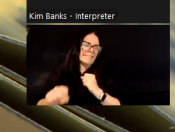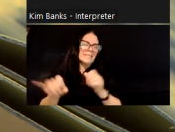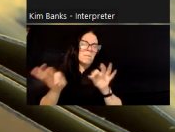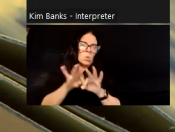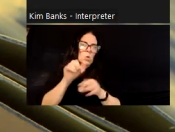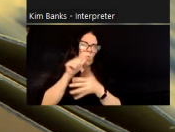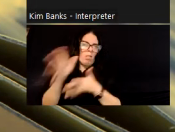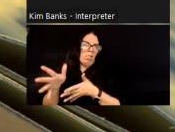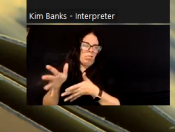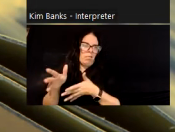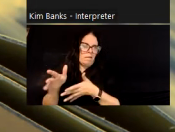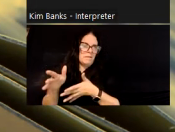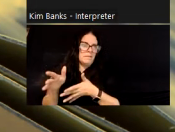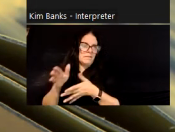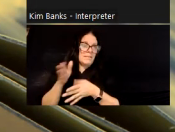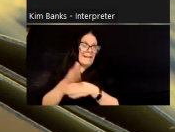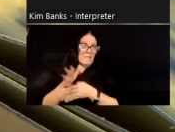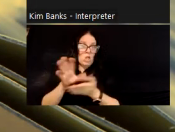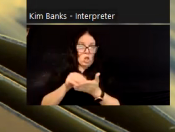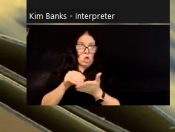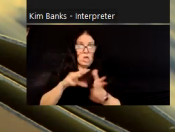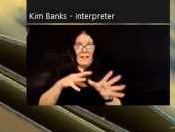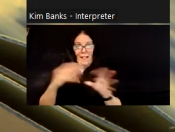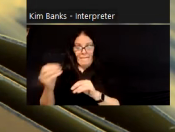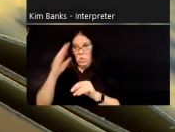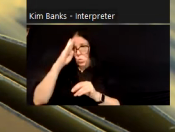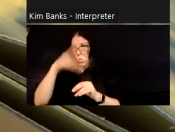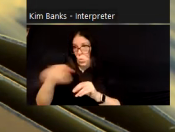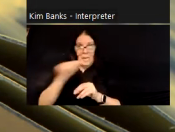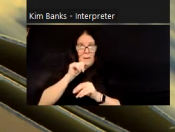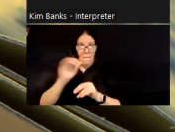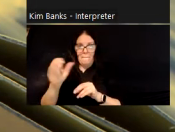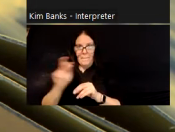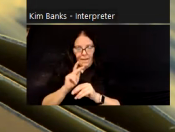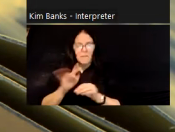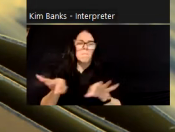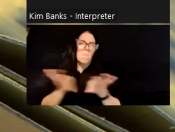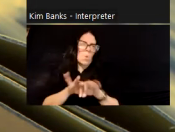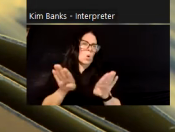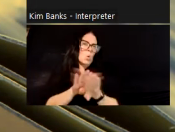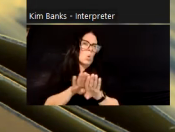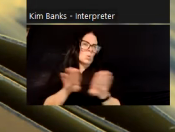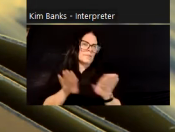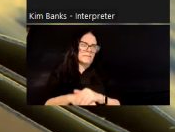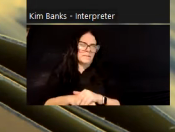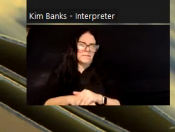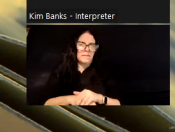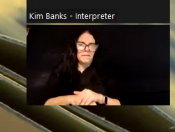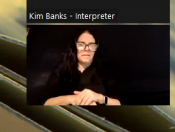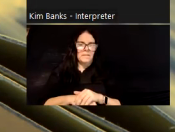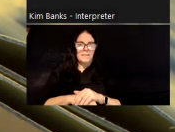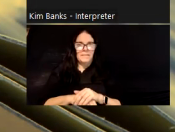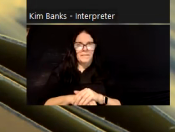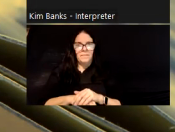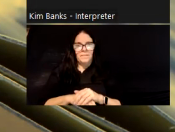sit after the learner has exited when you know they're not coming back for any length of time. Because as Robin has